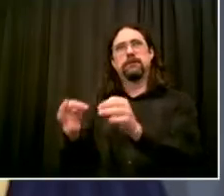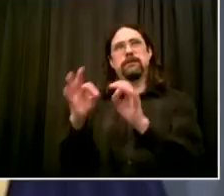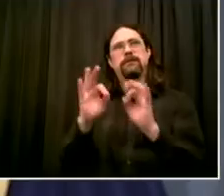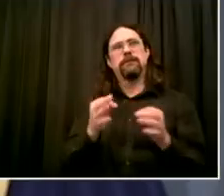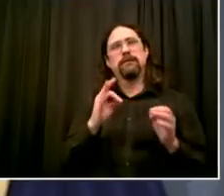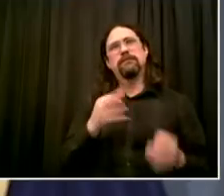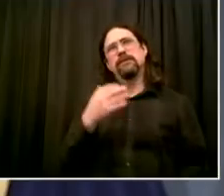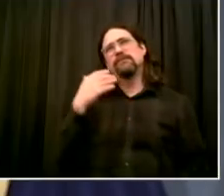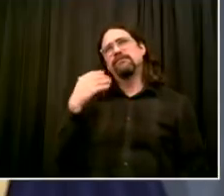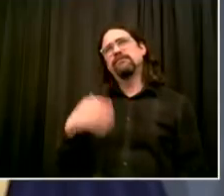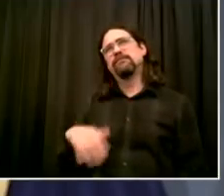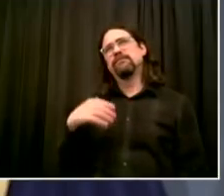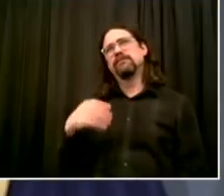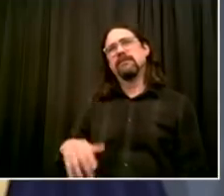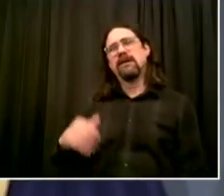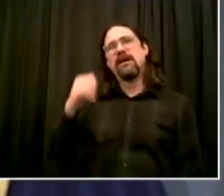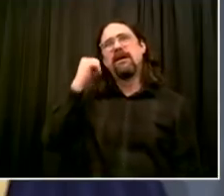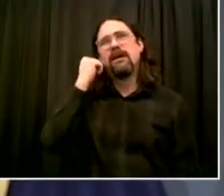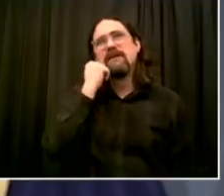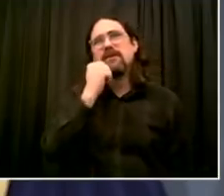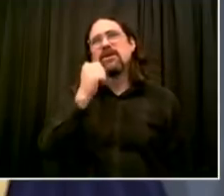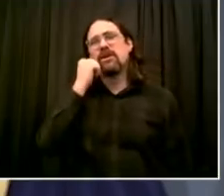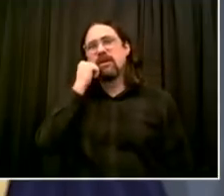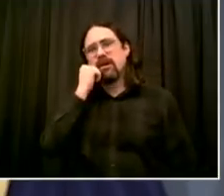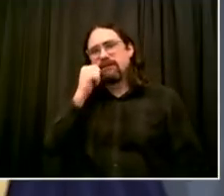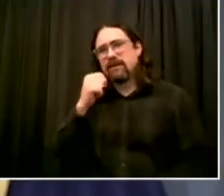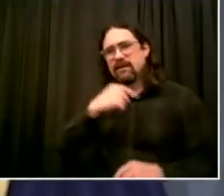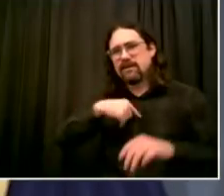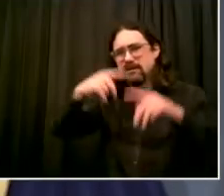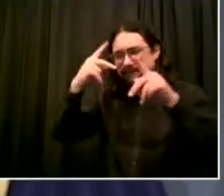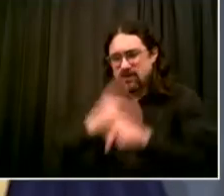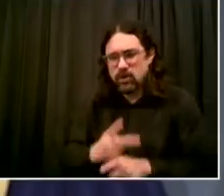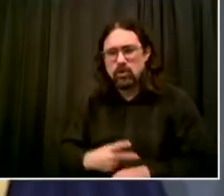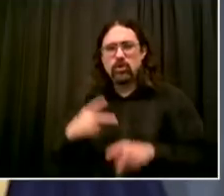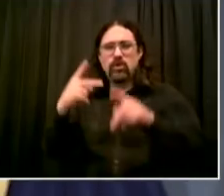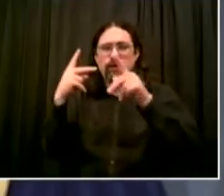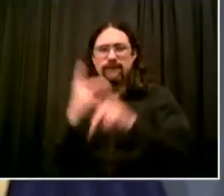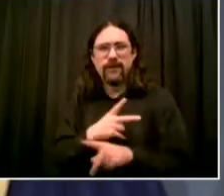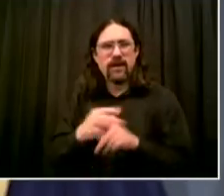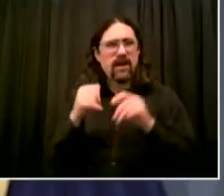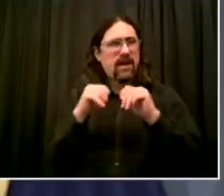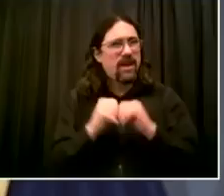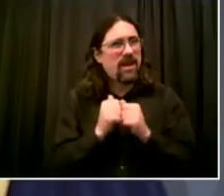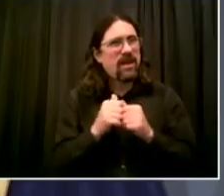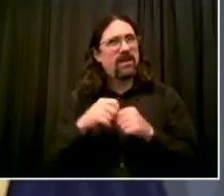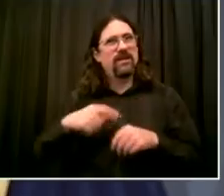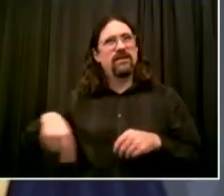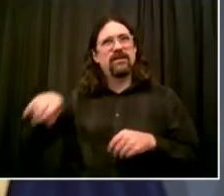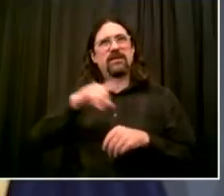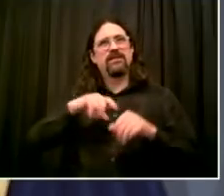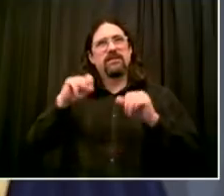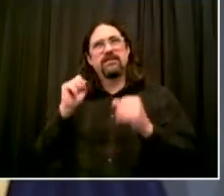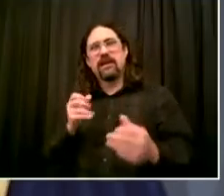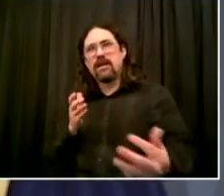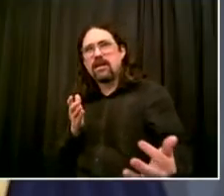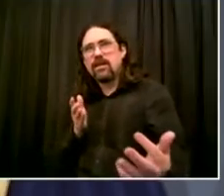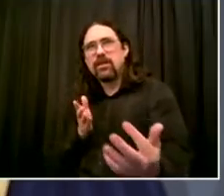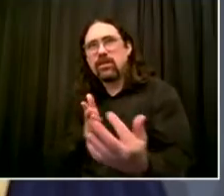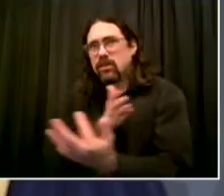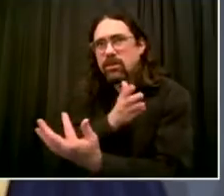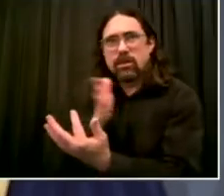And we gotta figure out, to make all other things possible, a way to finally contain this disease, and